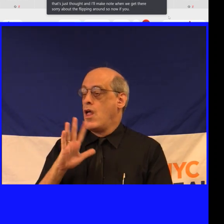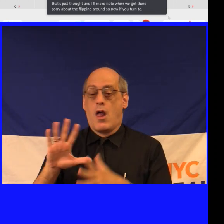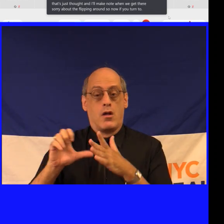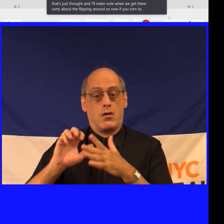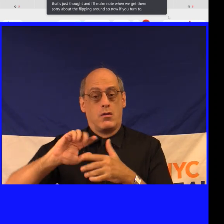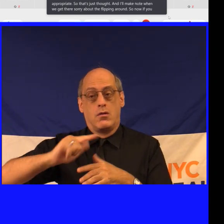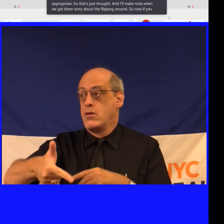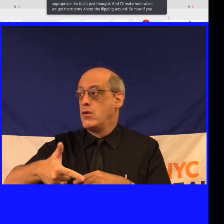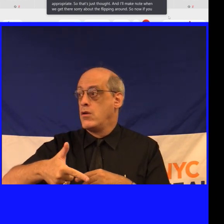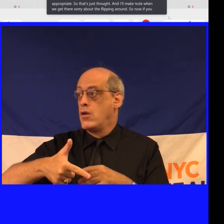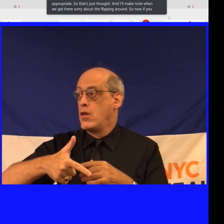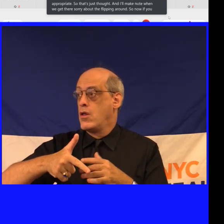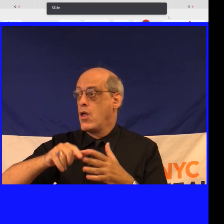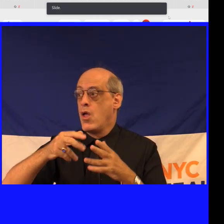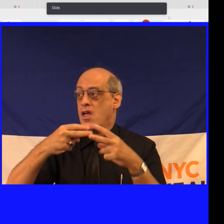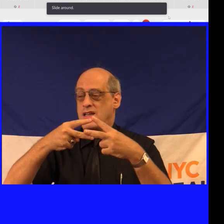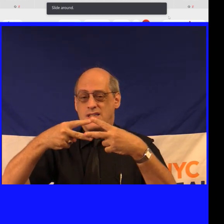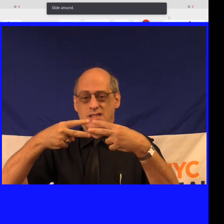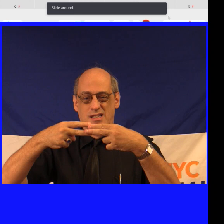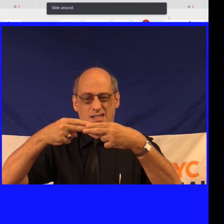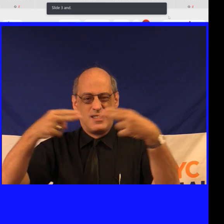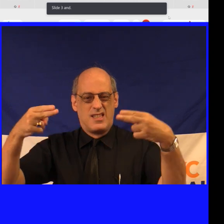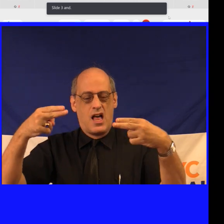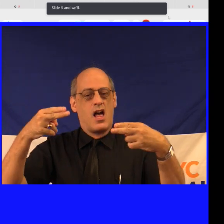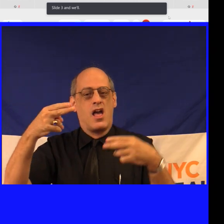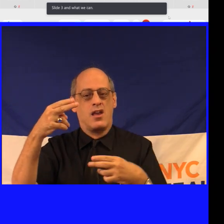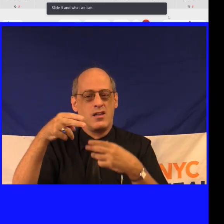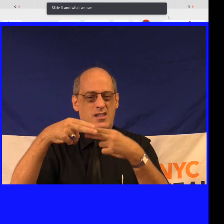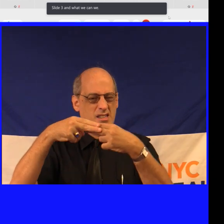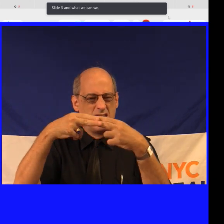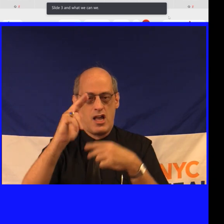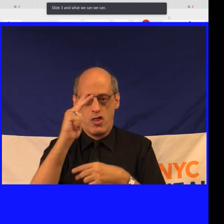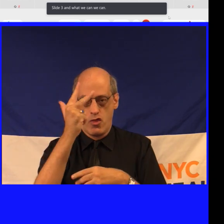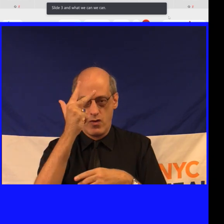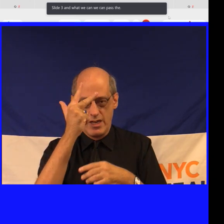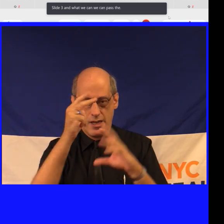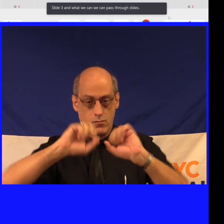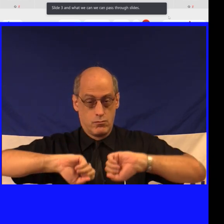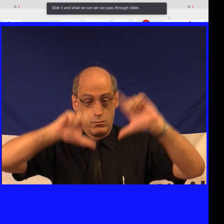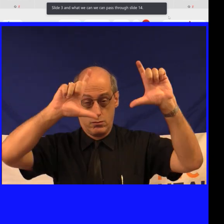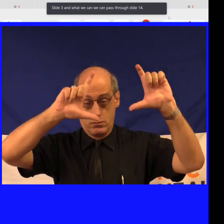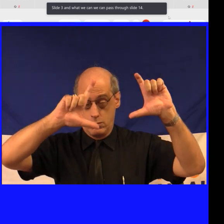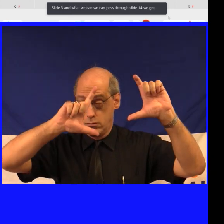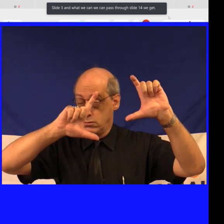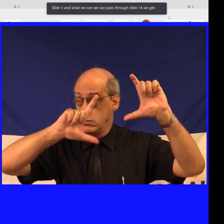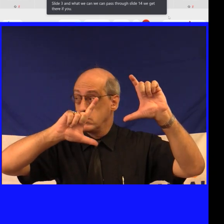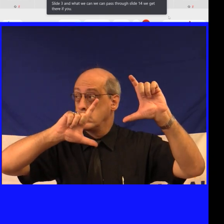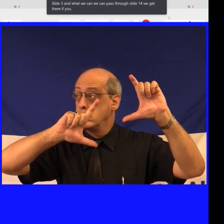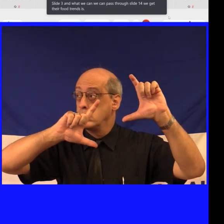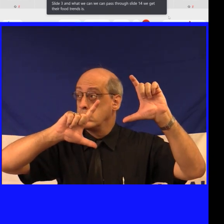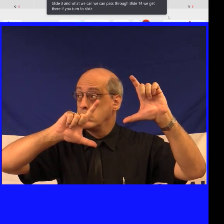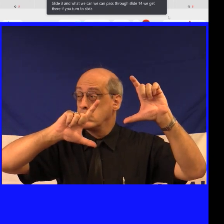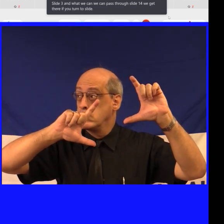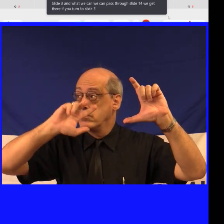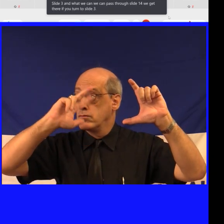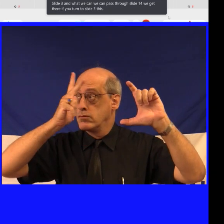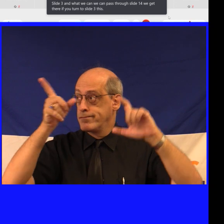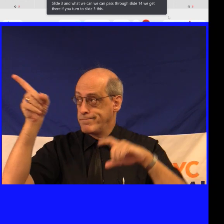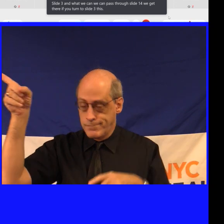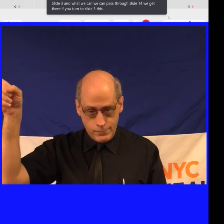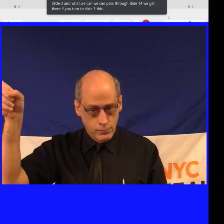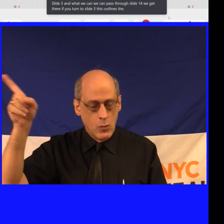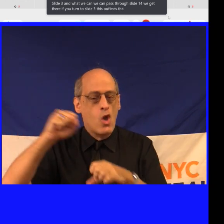to slide 3, and we can pass through slide 14 when we get there. If you turn to slide 3, this